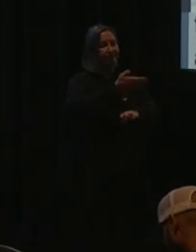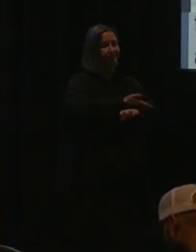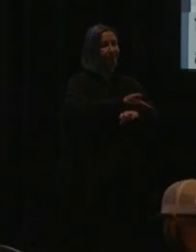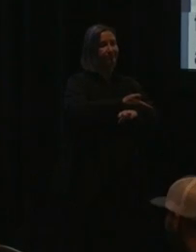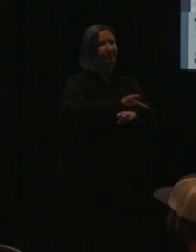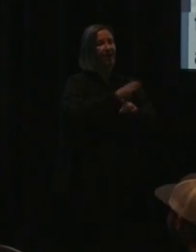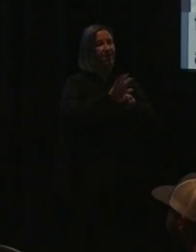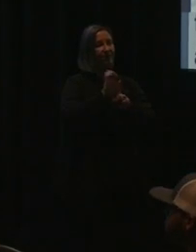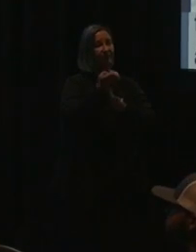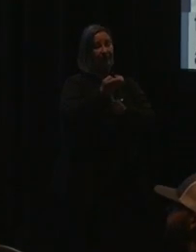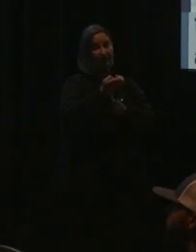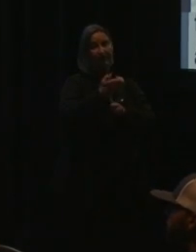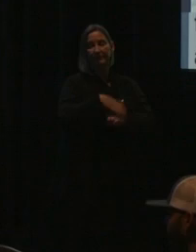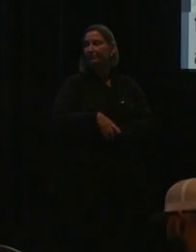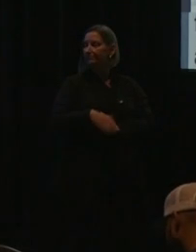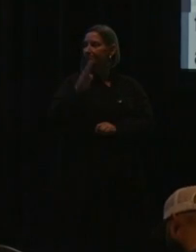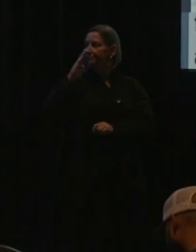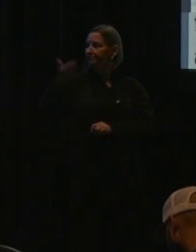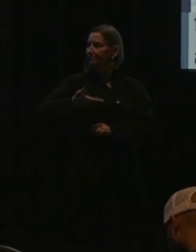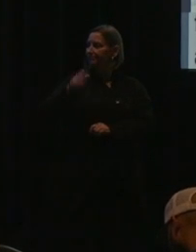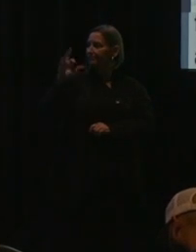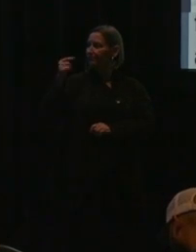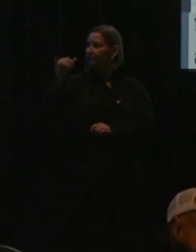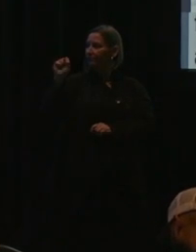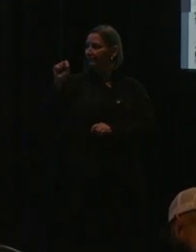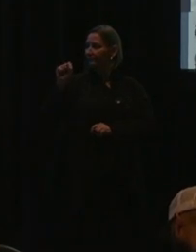that, please welcome Chris.